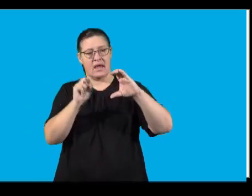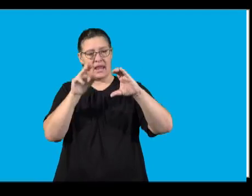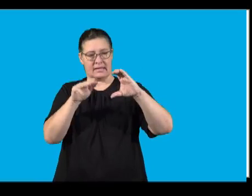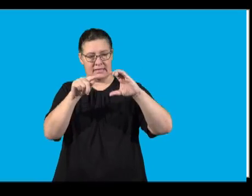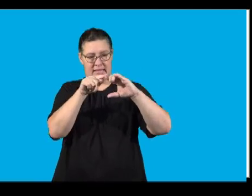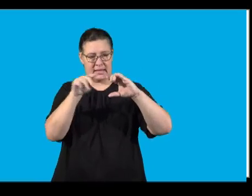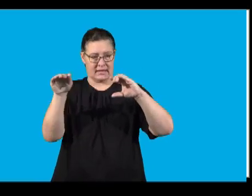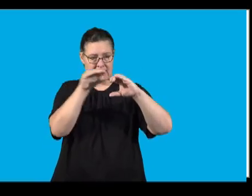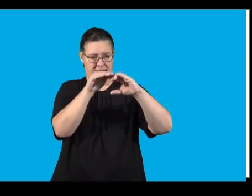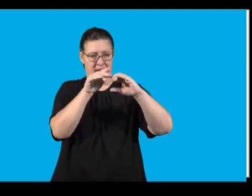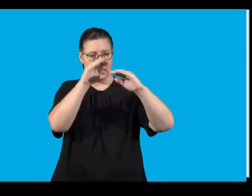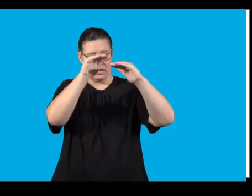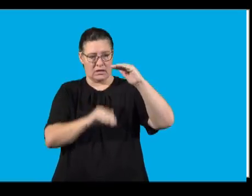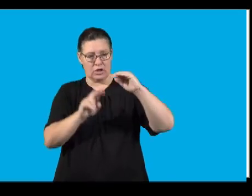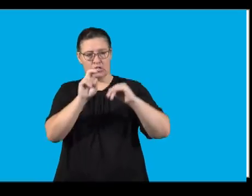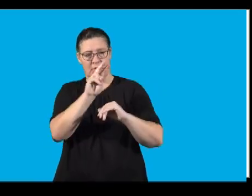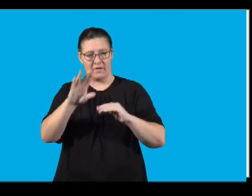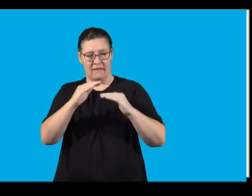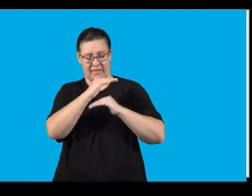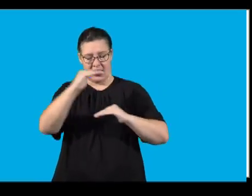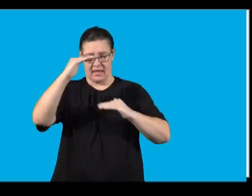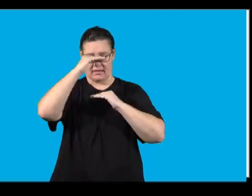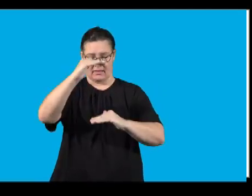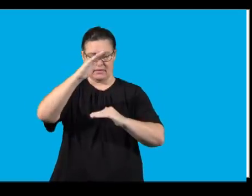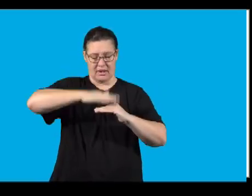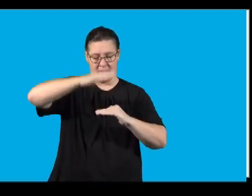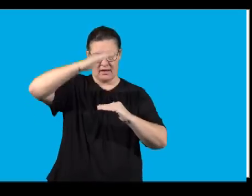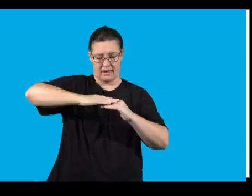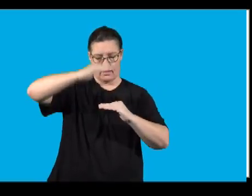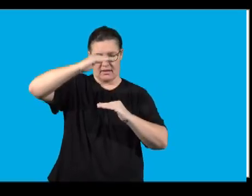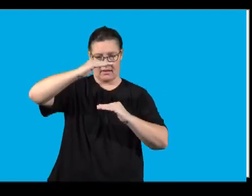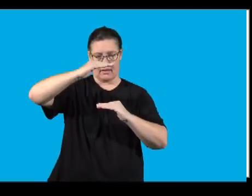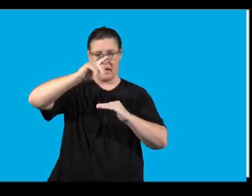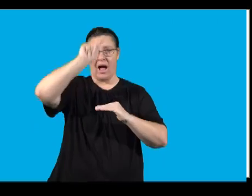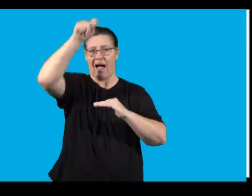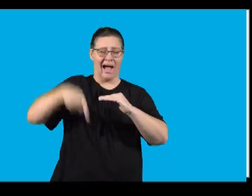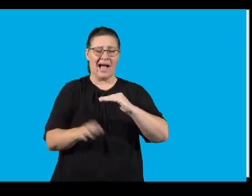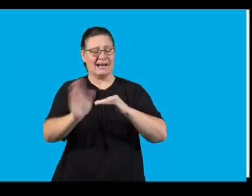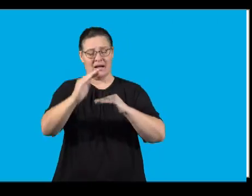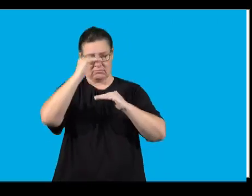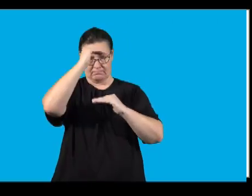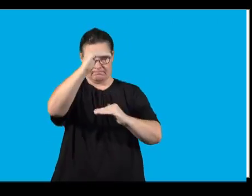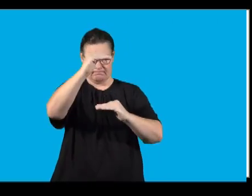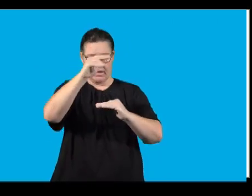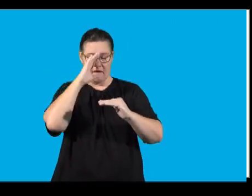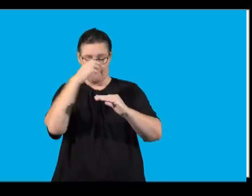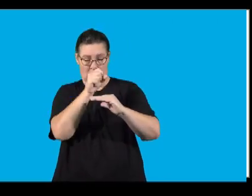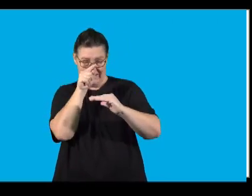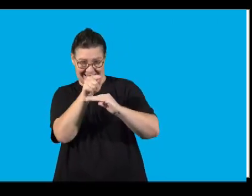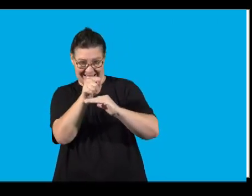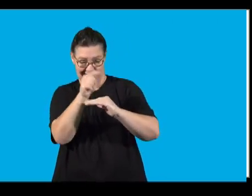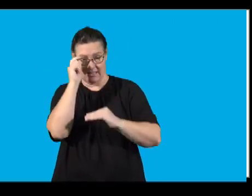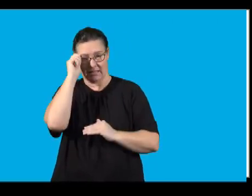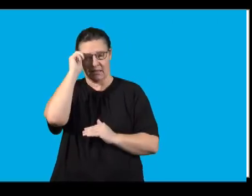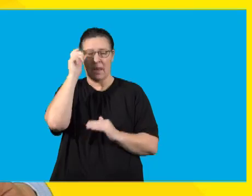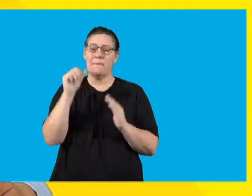19 would be there, all right, and line 25 would be there. So now you've located yourself in the text. That's always